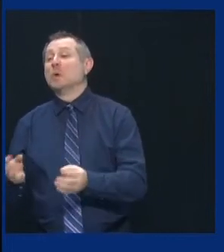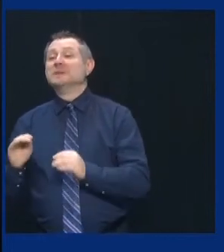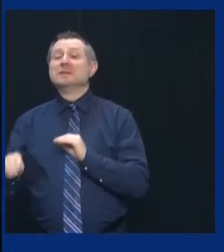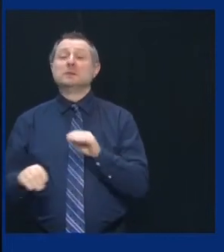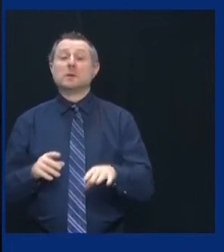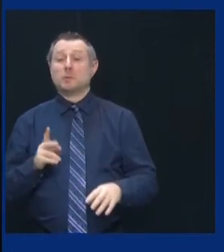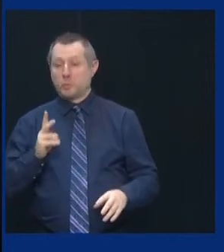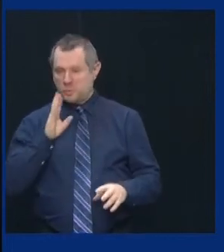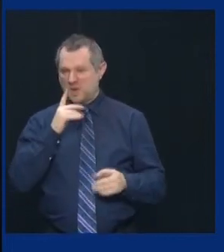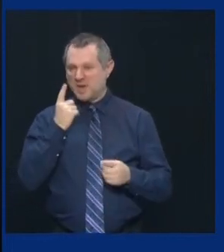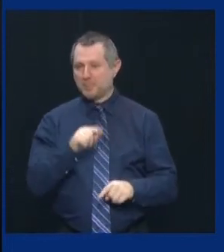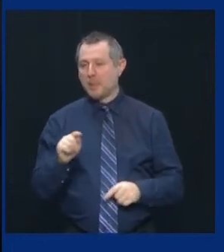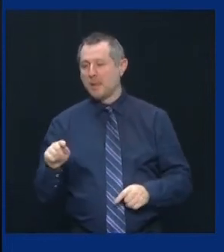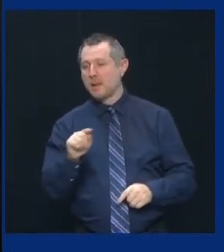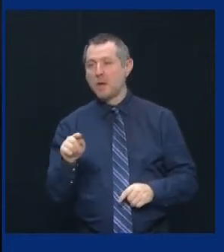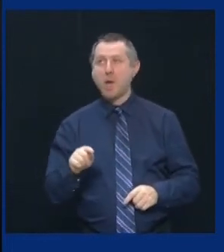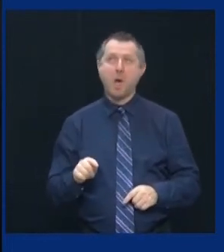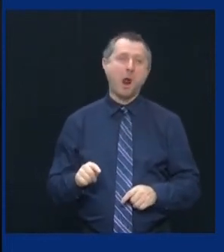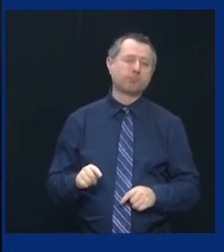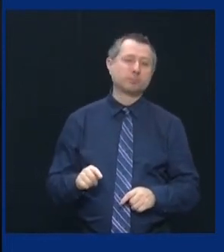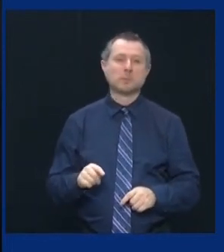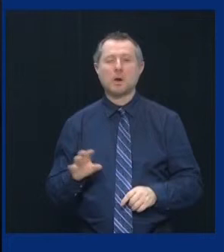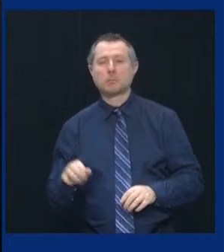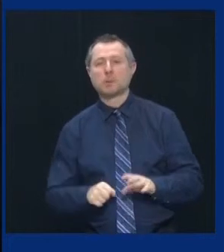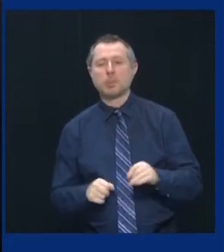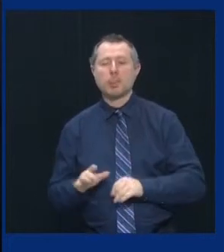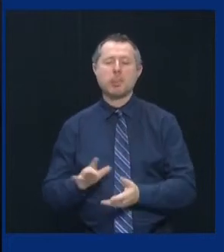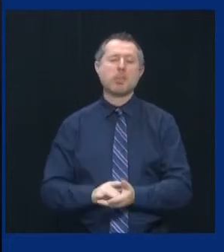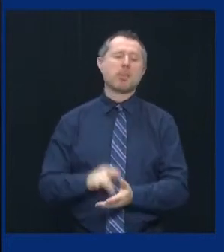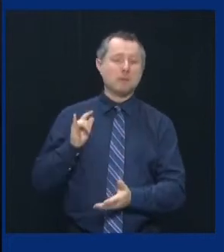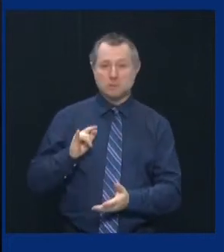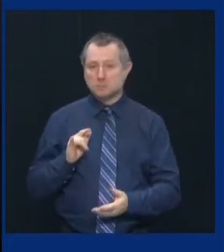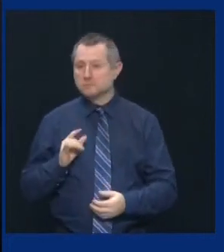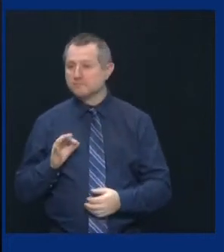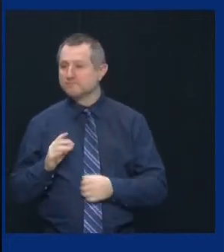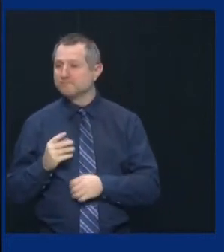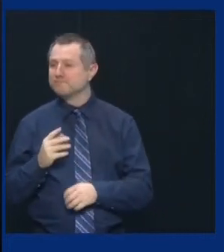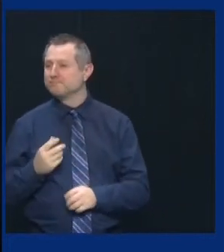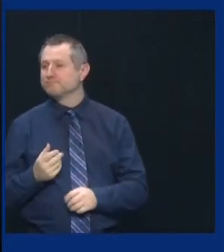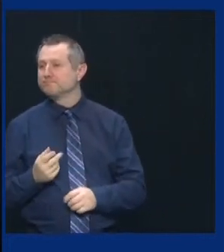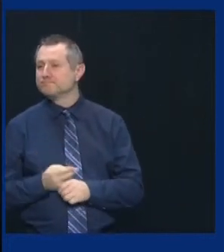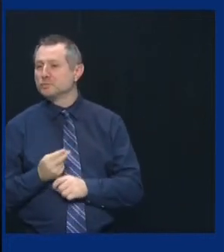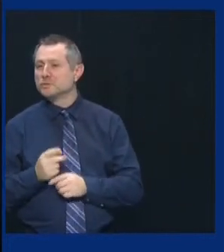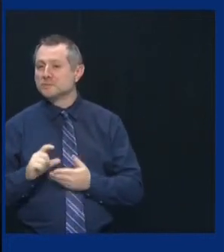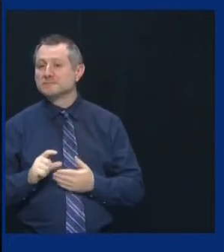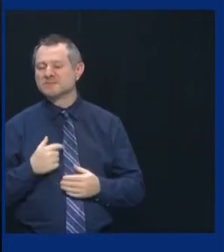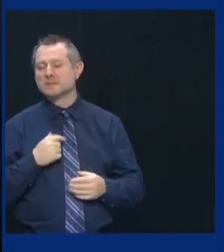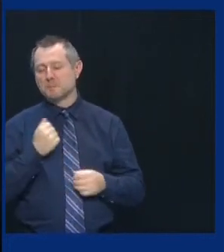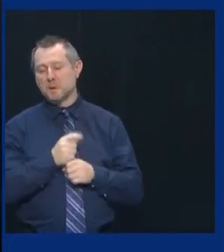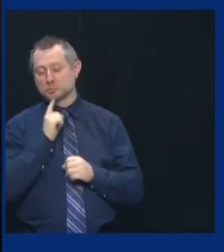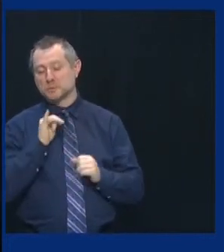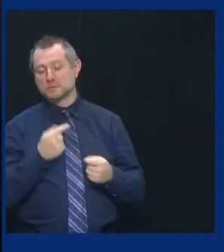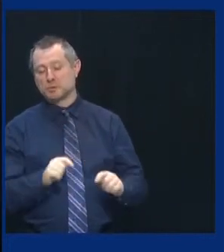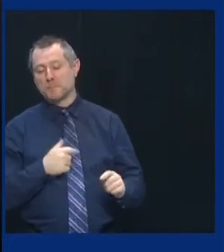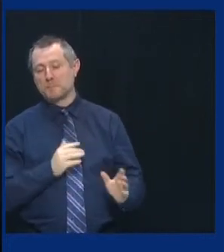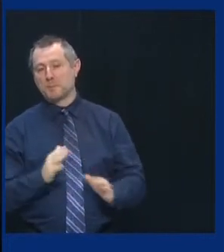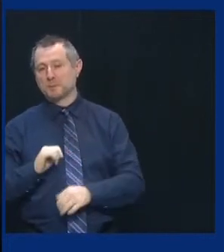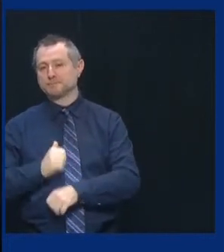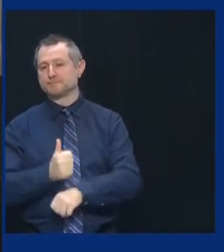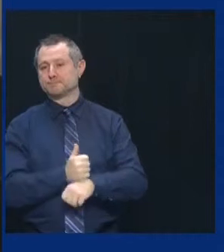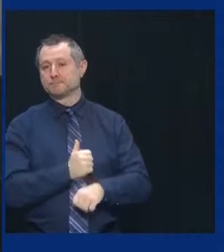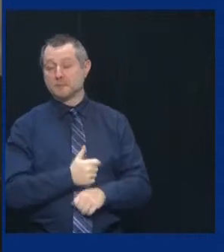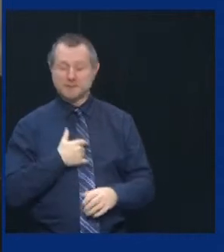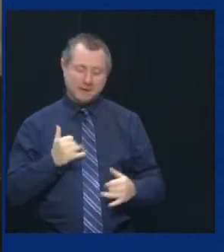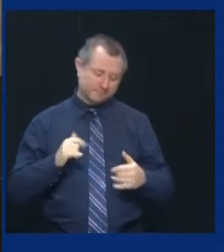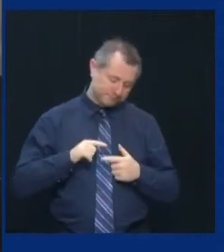see organizations and people who take advantage of the situation, and we are prepared for that. Next question,